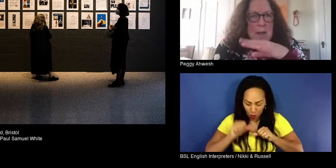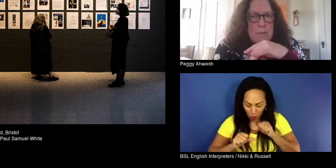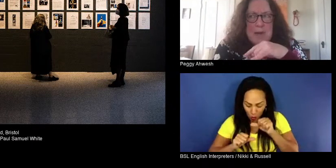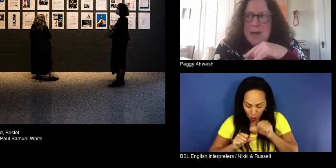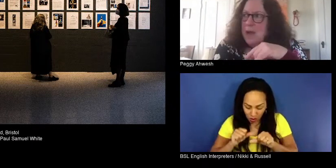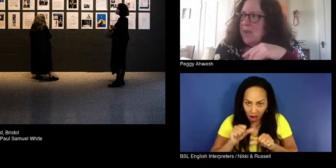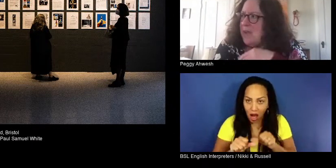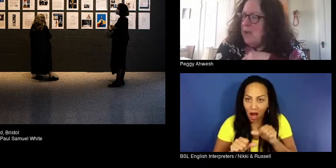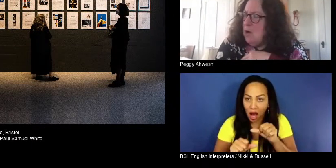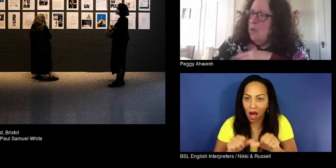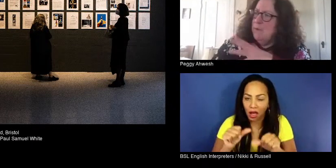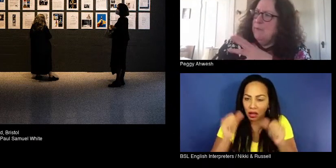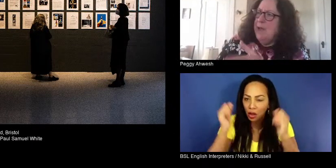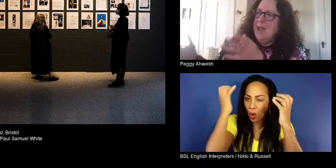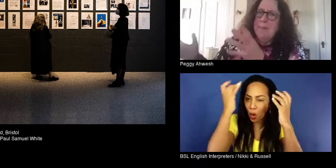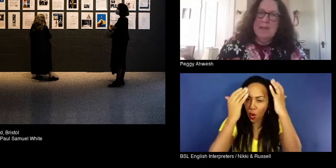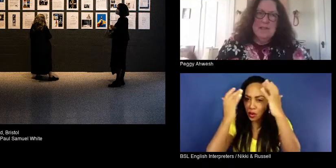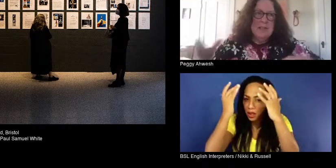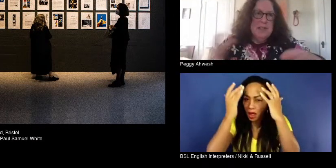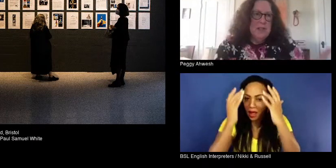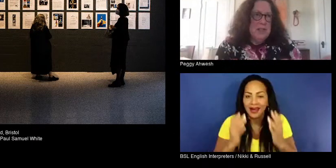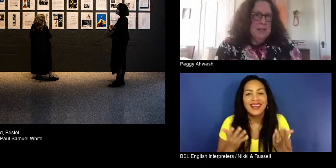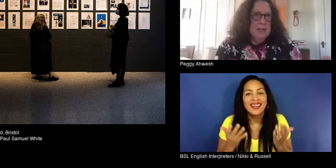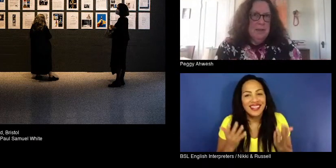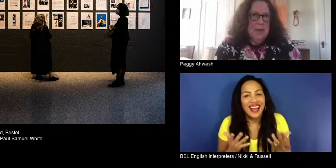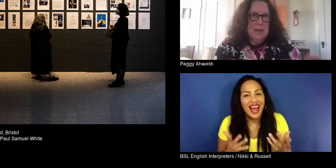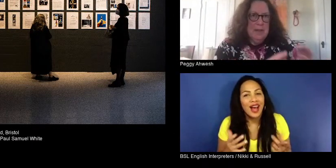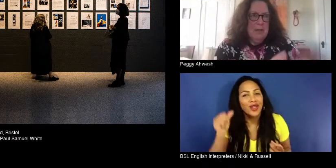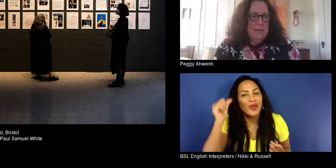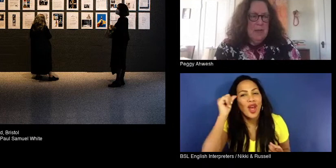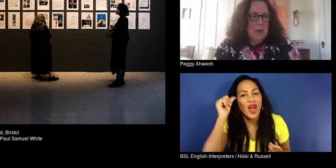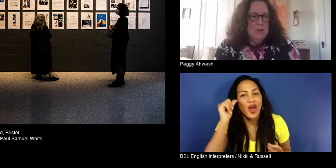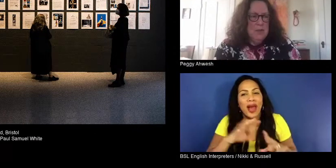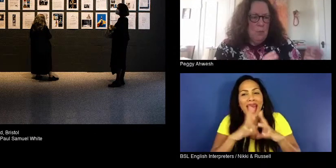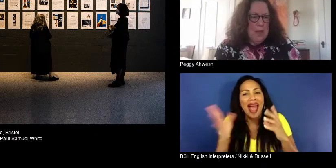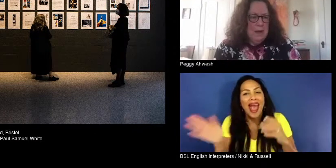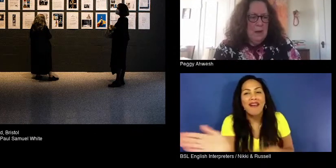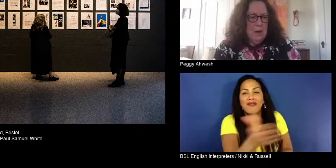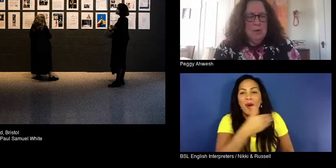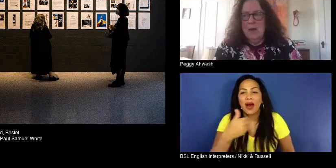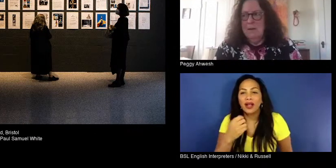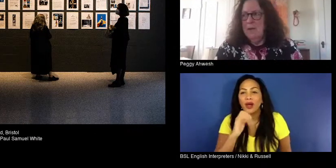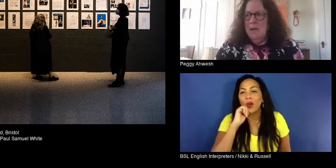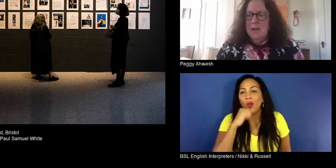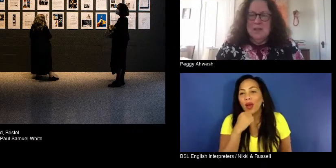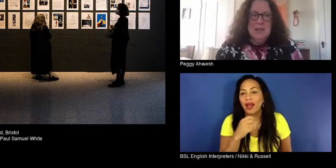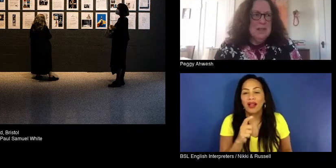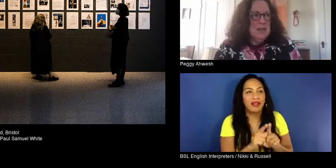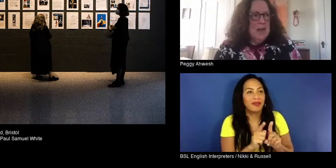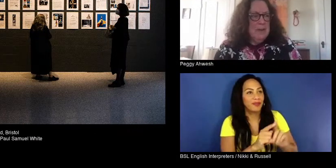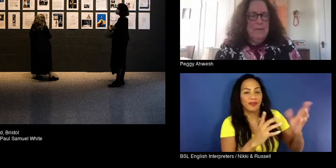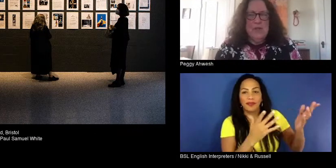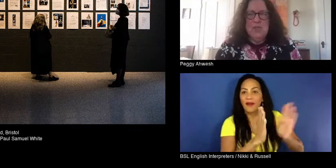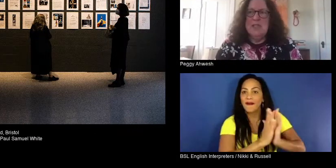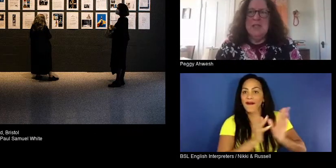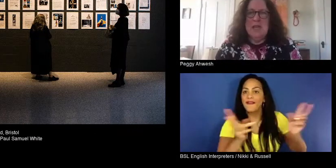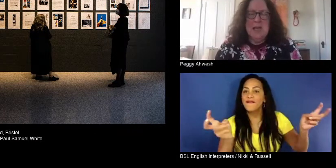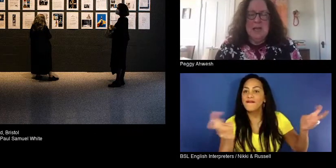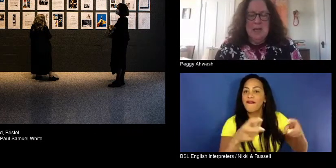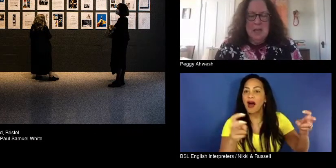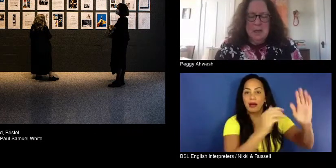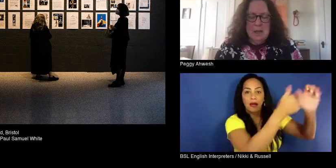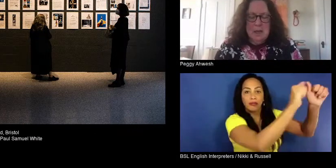like how everybody now, they take all their file cabinets and they digitize everything and they have like, oh, it's on one hard drive. There's like this kind of